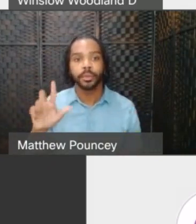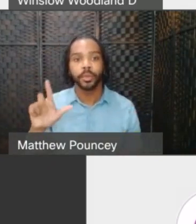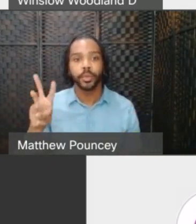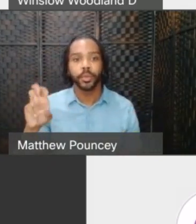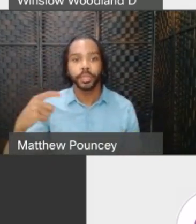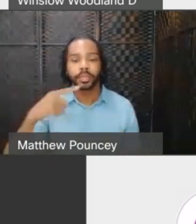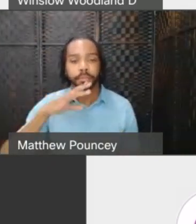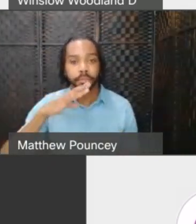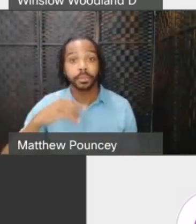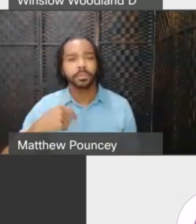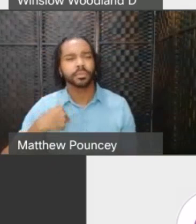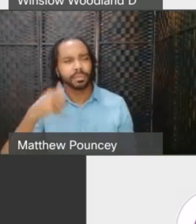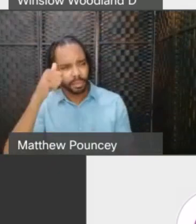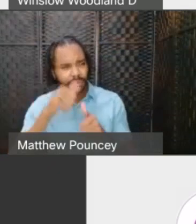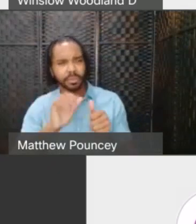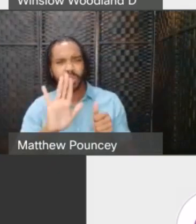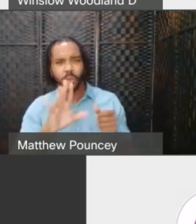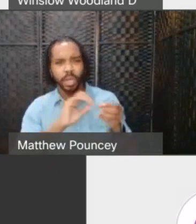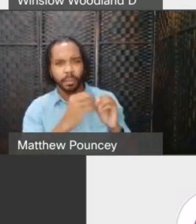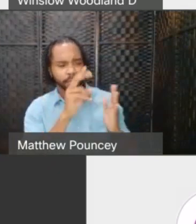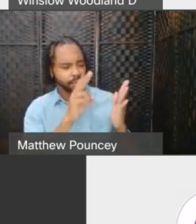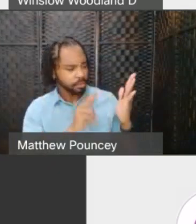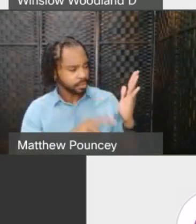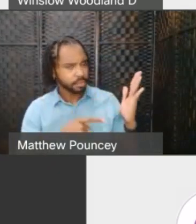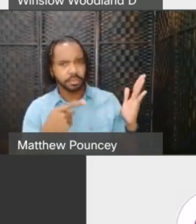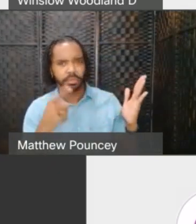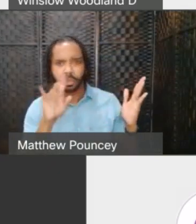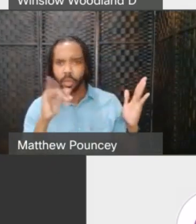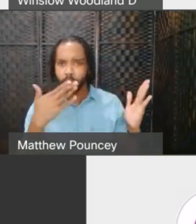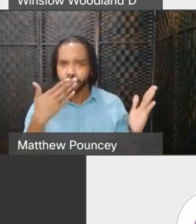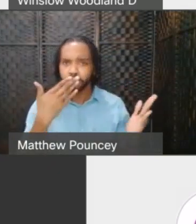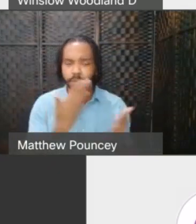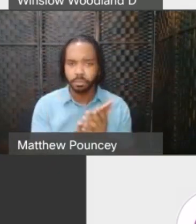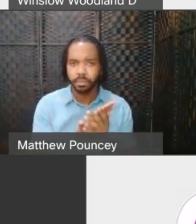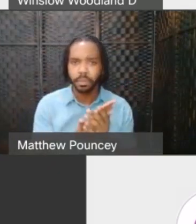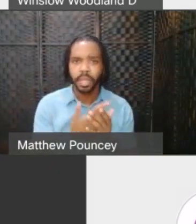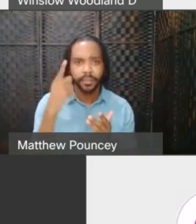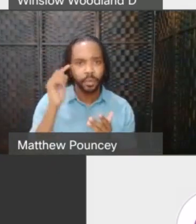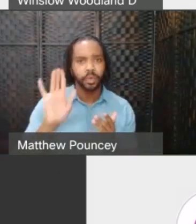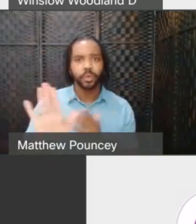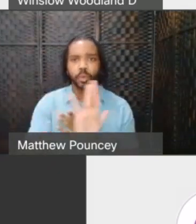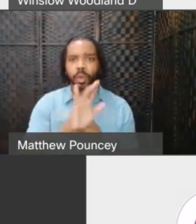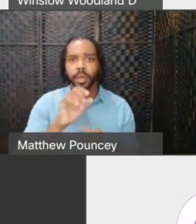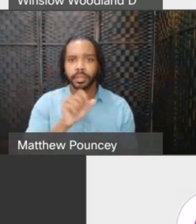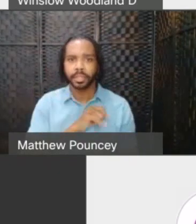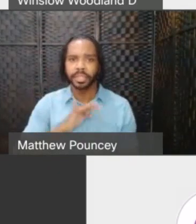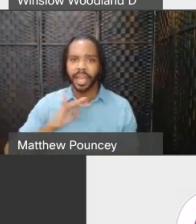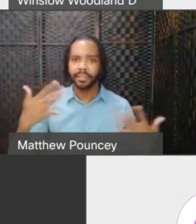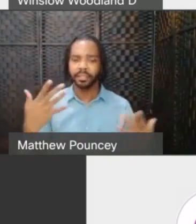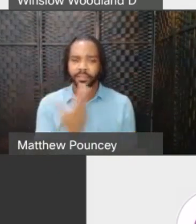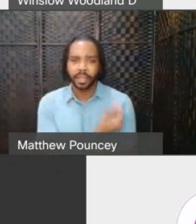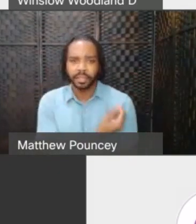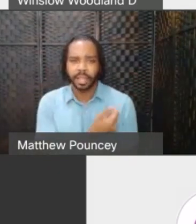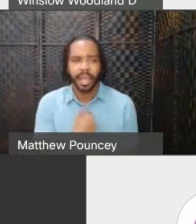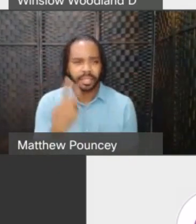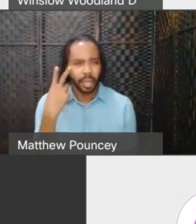thought your numbers looked fairly good as far as the employees being vaccinated. I thought I only